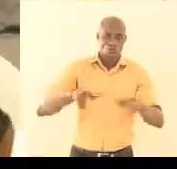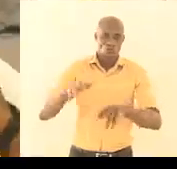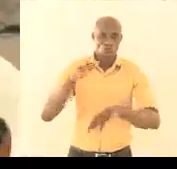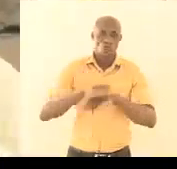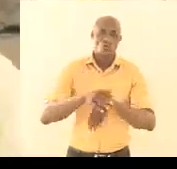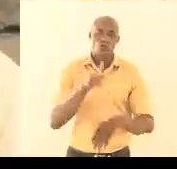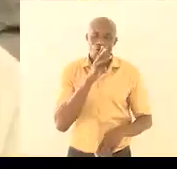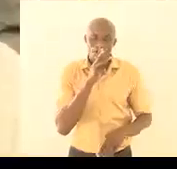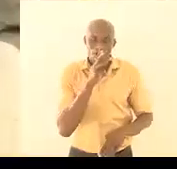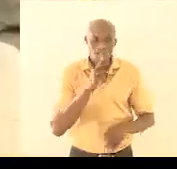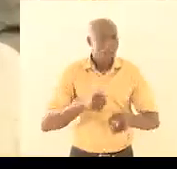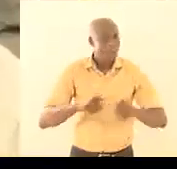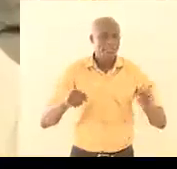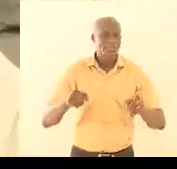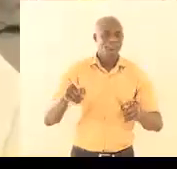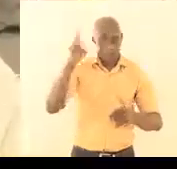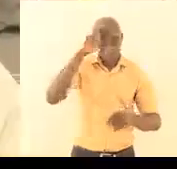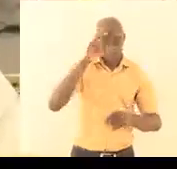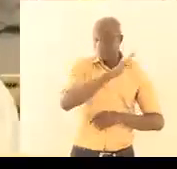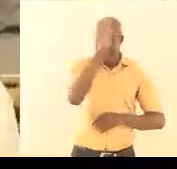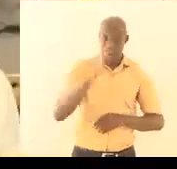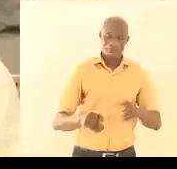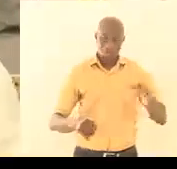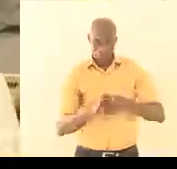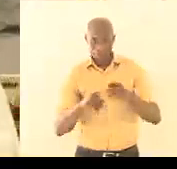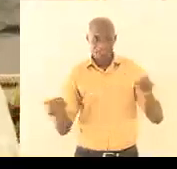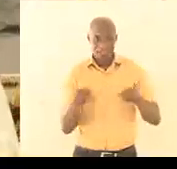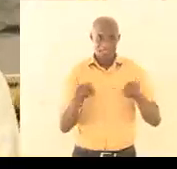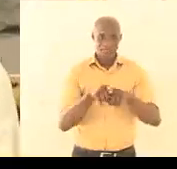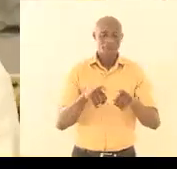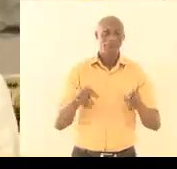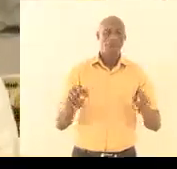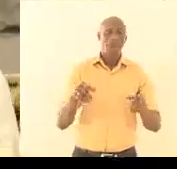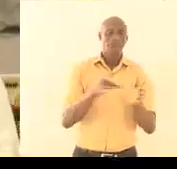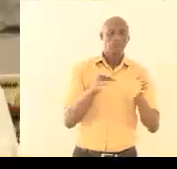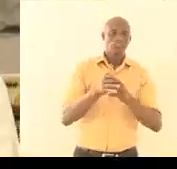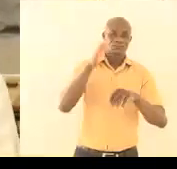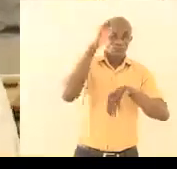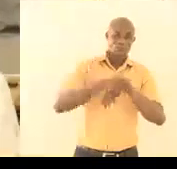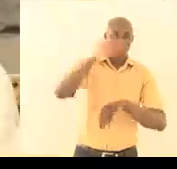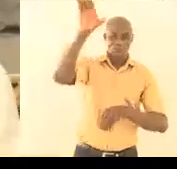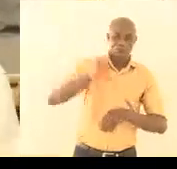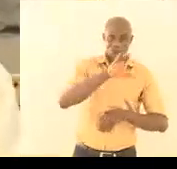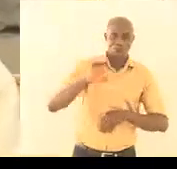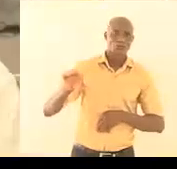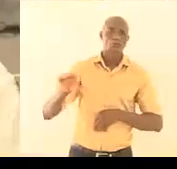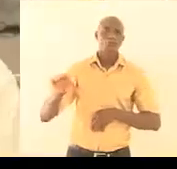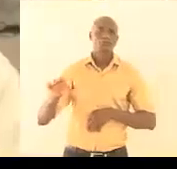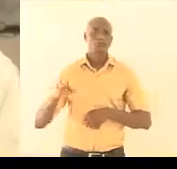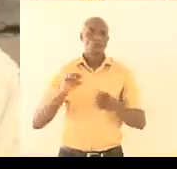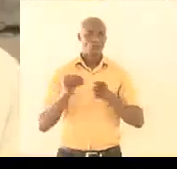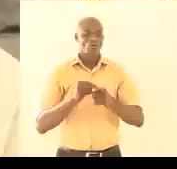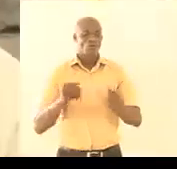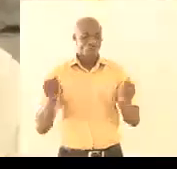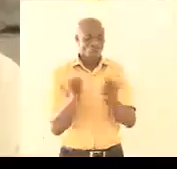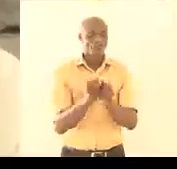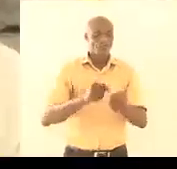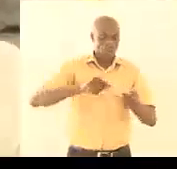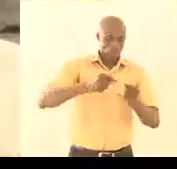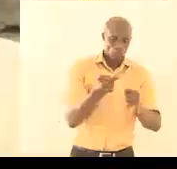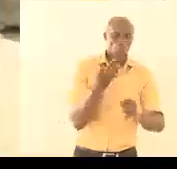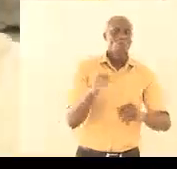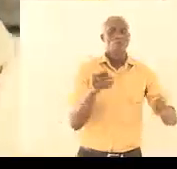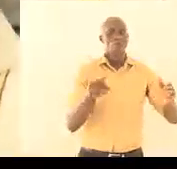doing all kinds of fantastic things, but the devil never appears as Jesus on the cross of Calvary or with the wounds of Jesus.